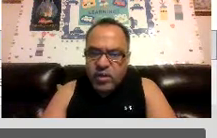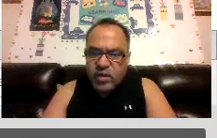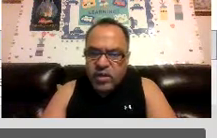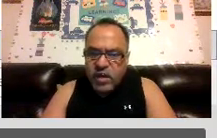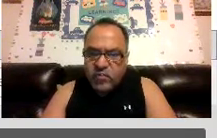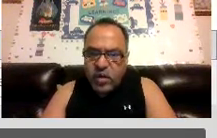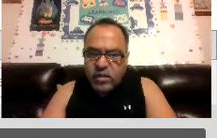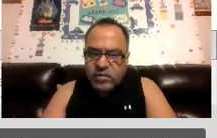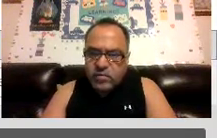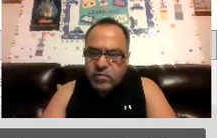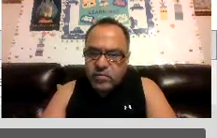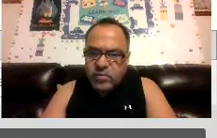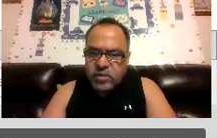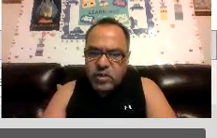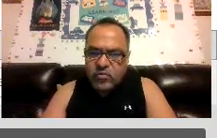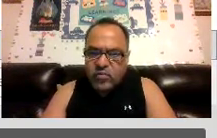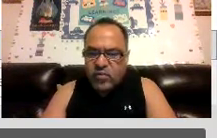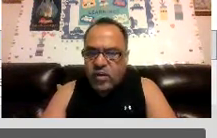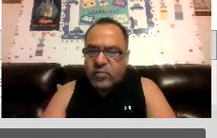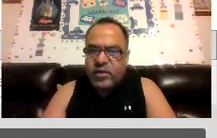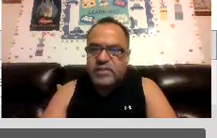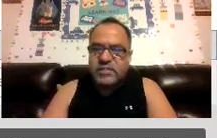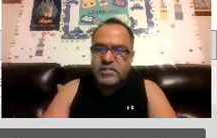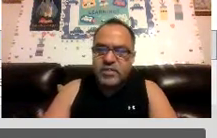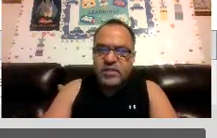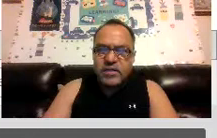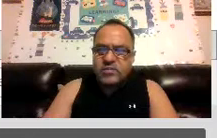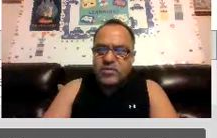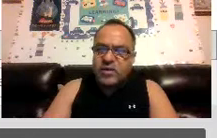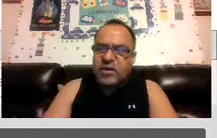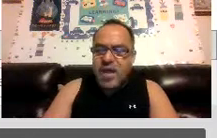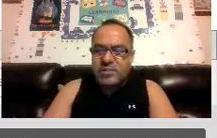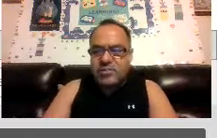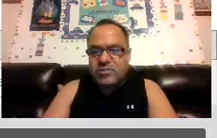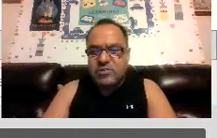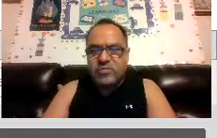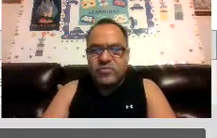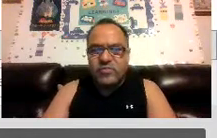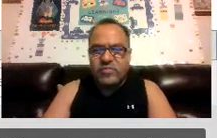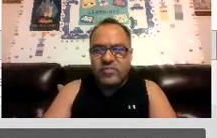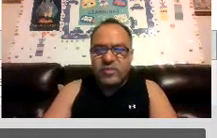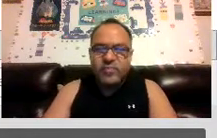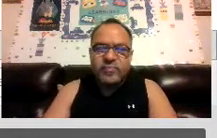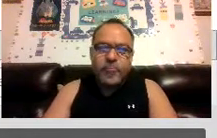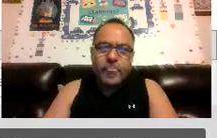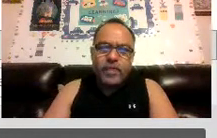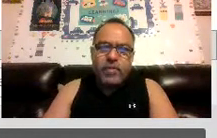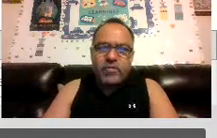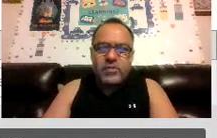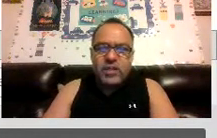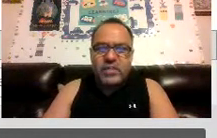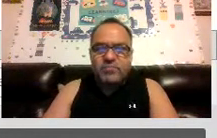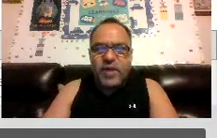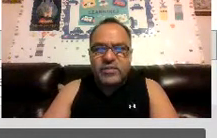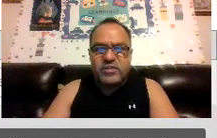women have cried tears in their place. So they are magical stones. Paco